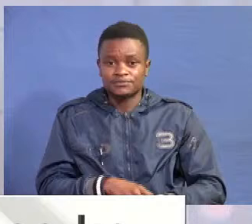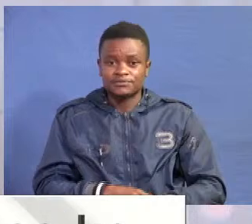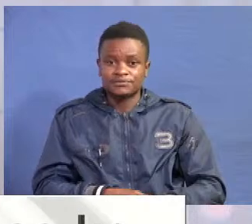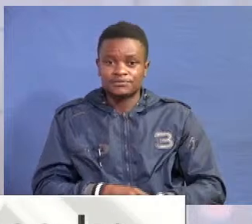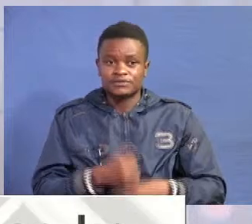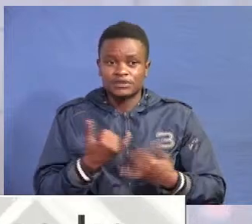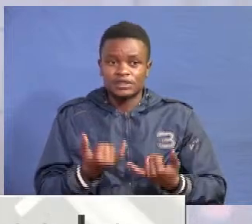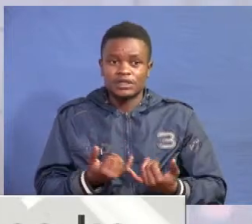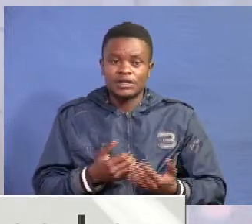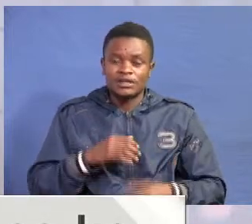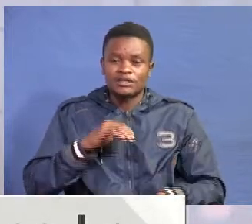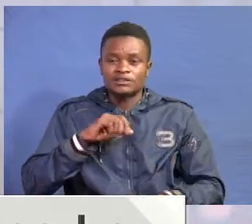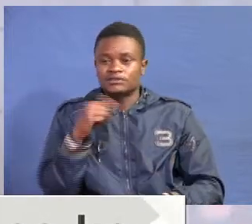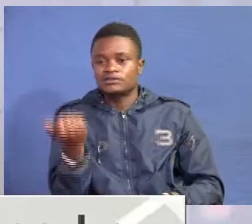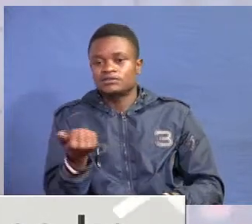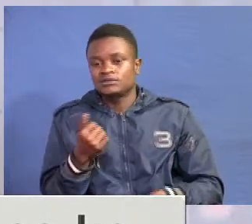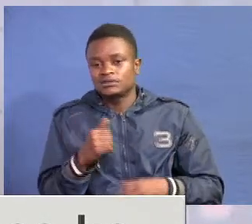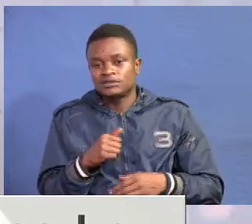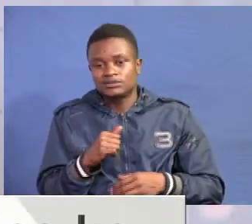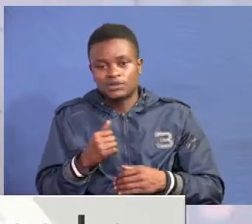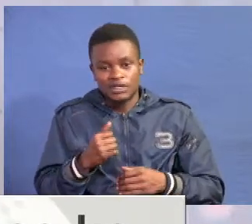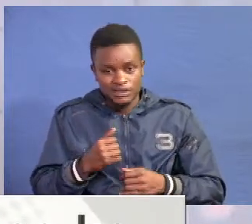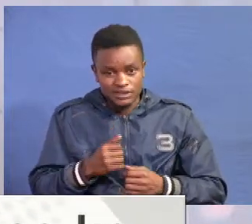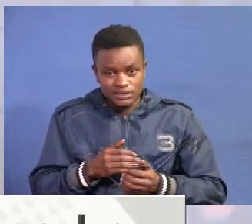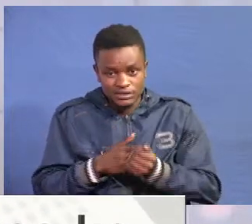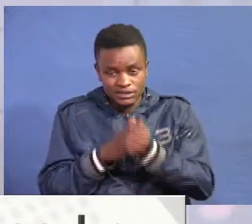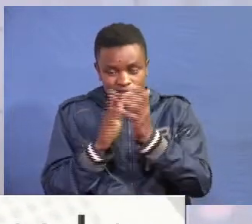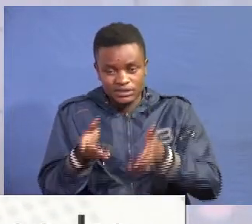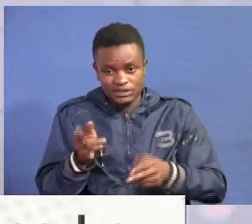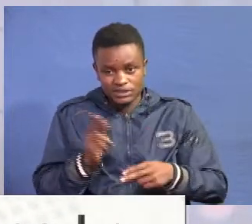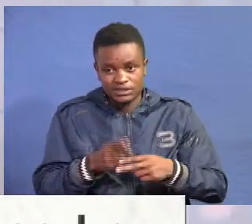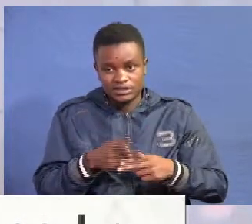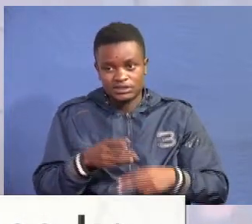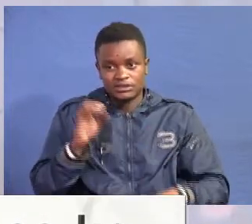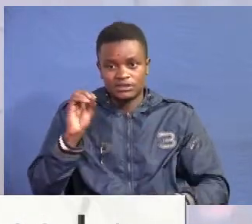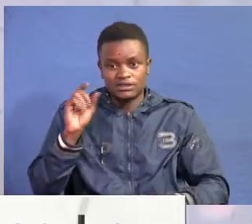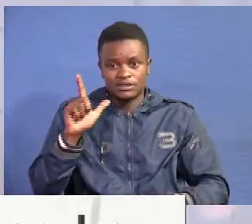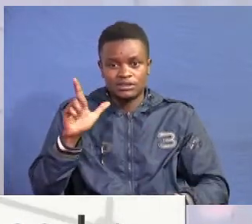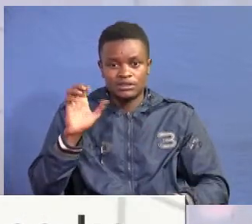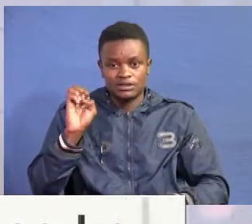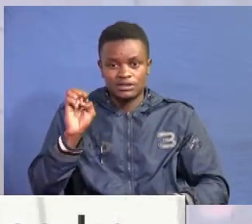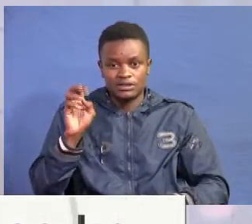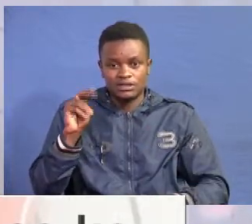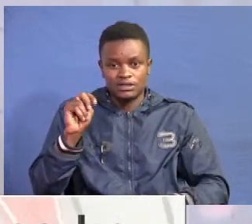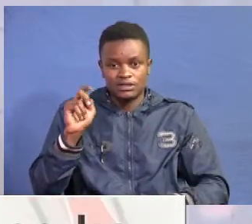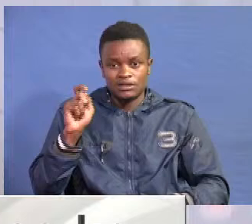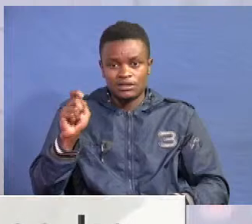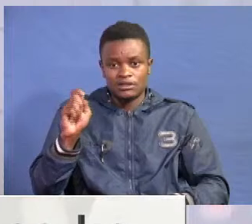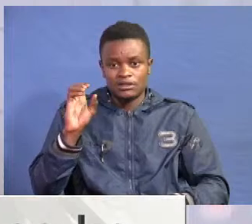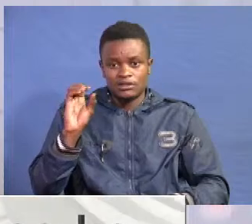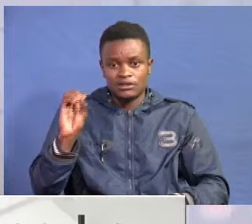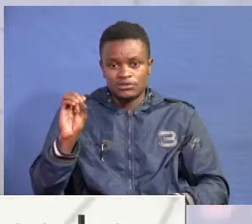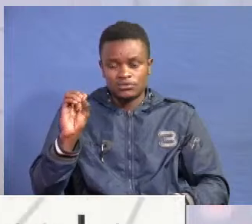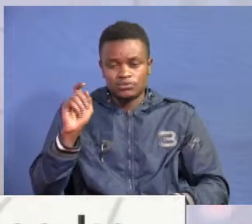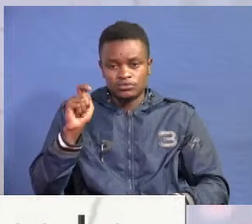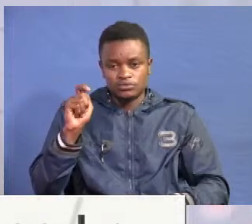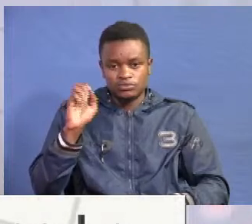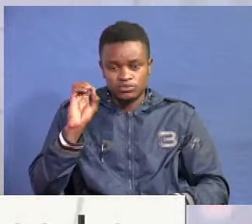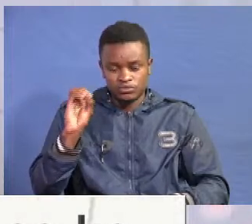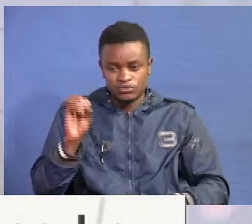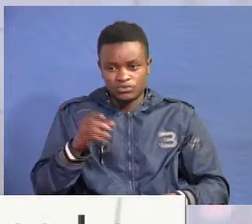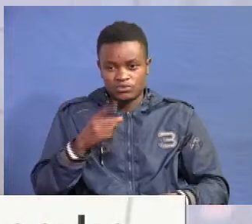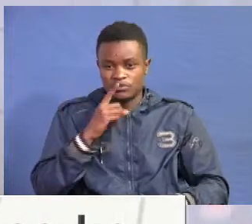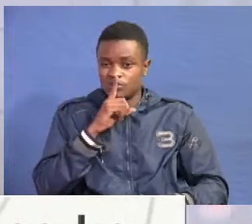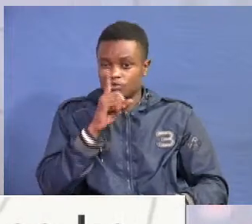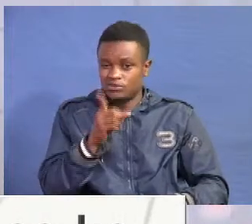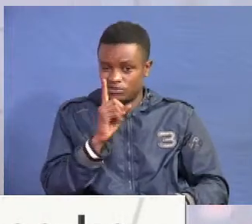Now, Narok Governor Patrick Olentutu has warned against mismanagement of Mau Forest evictees